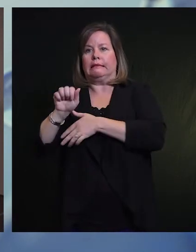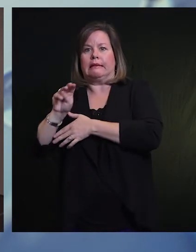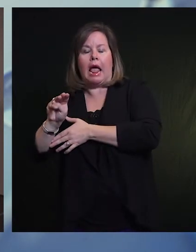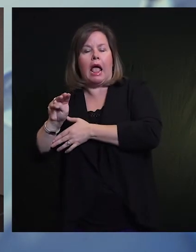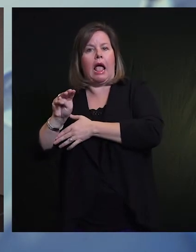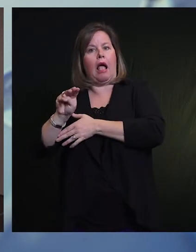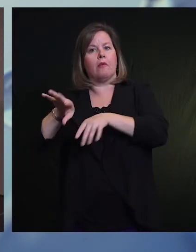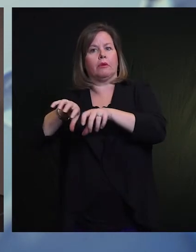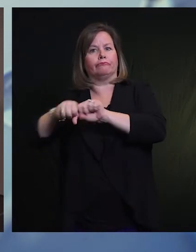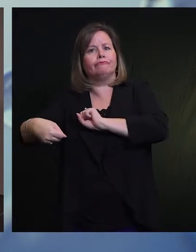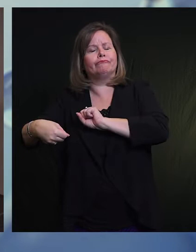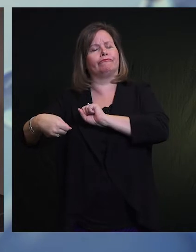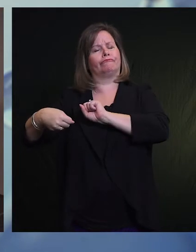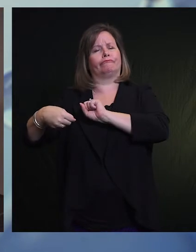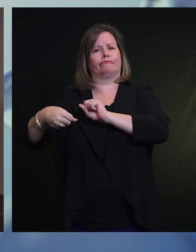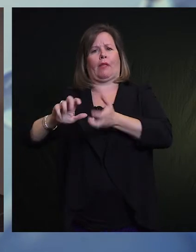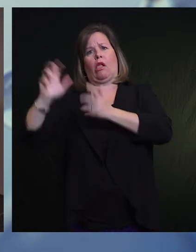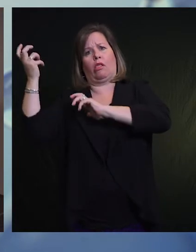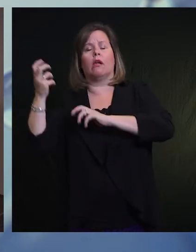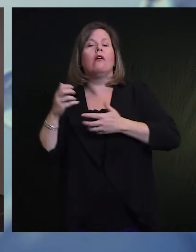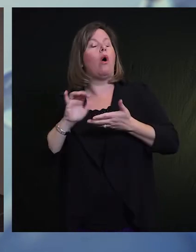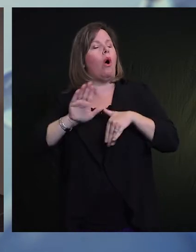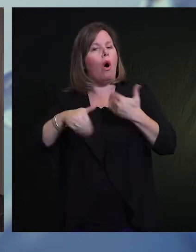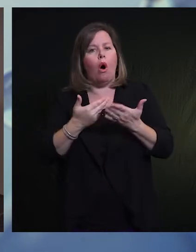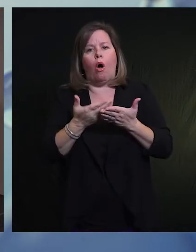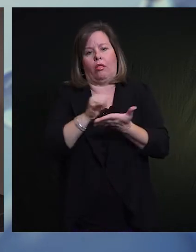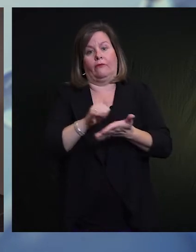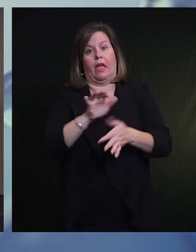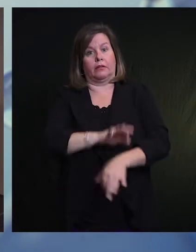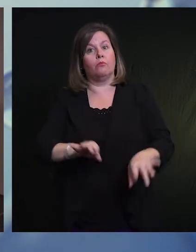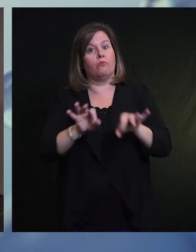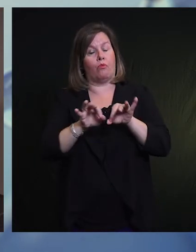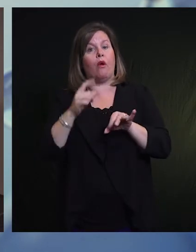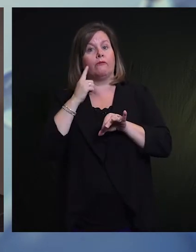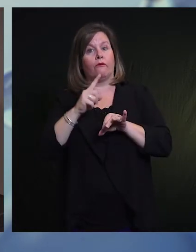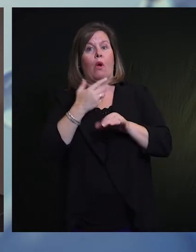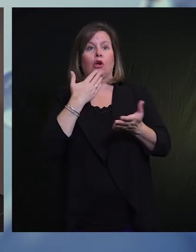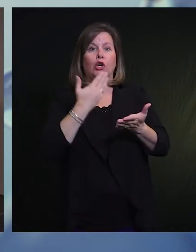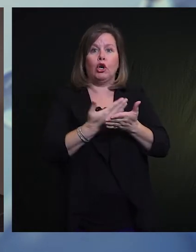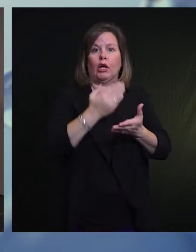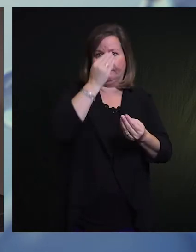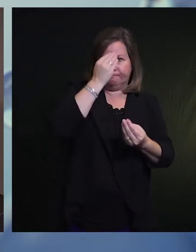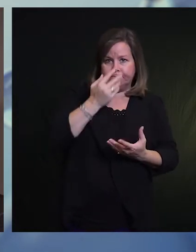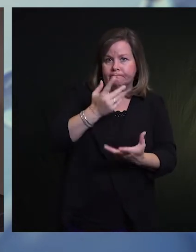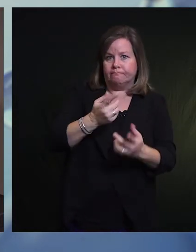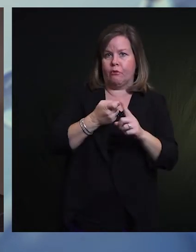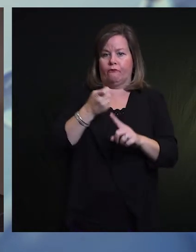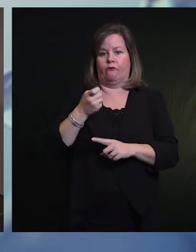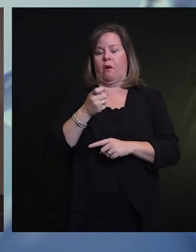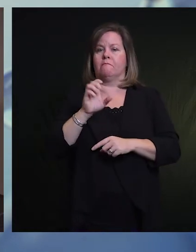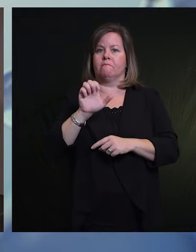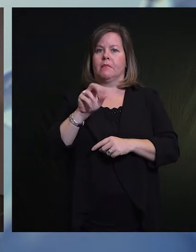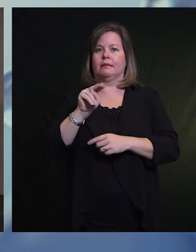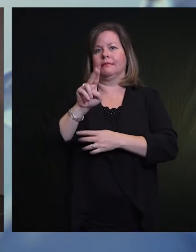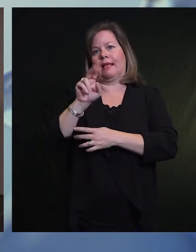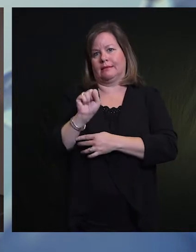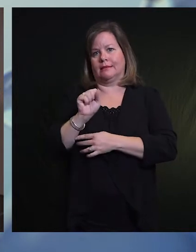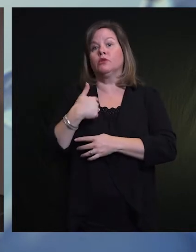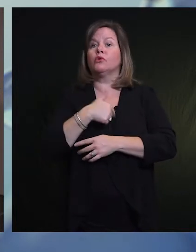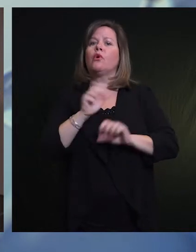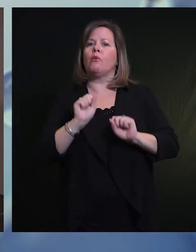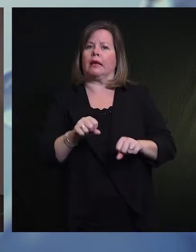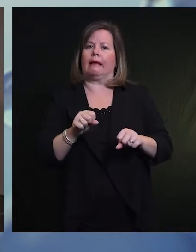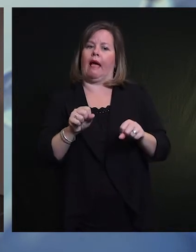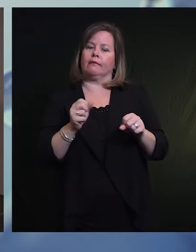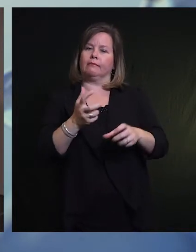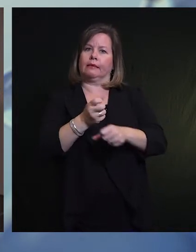dam failures in Midland County, all are important to have good census data. It helps us get the resources that we